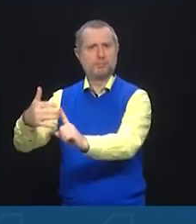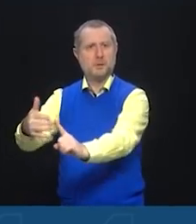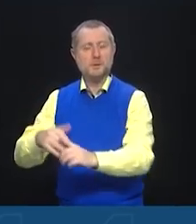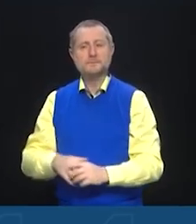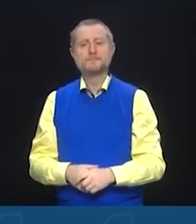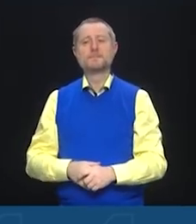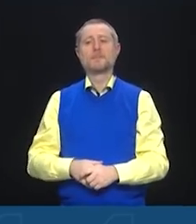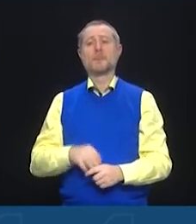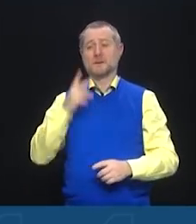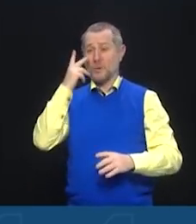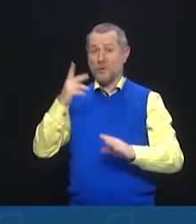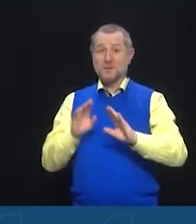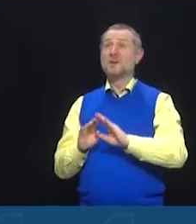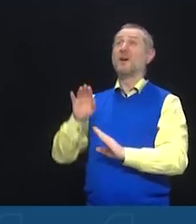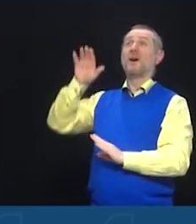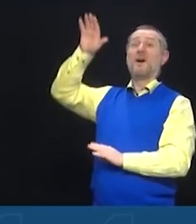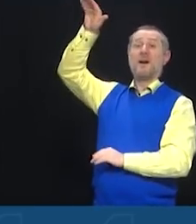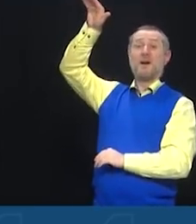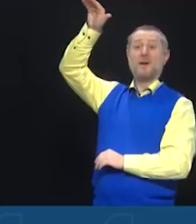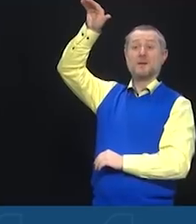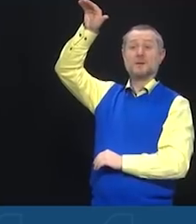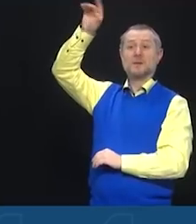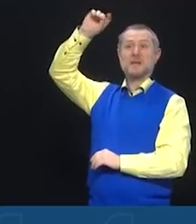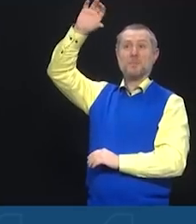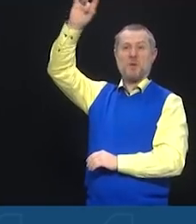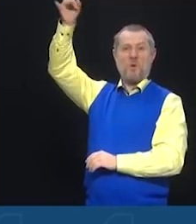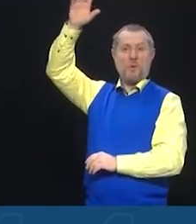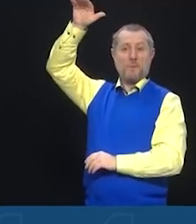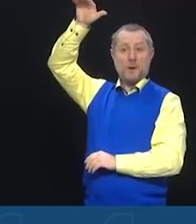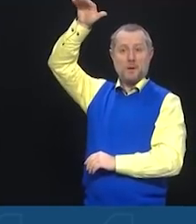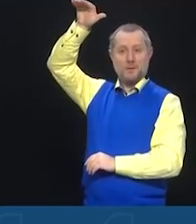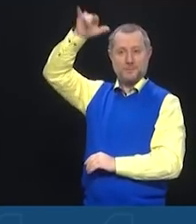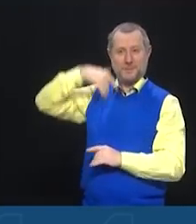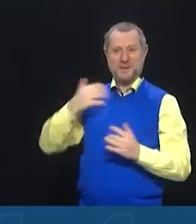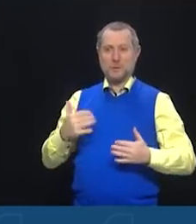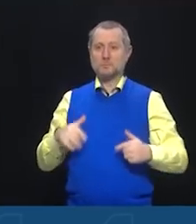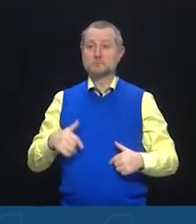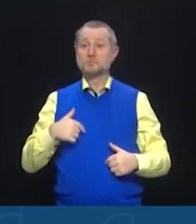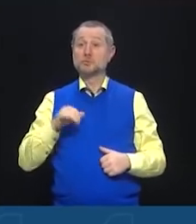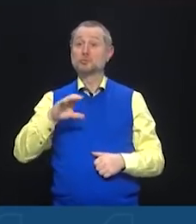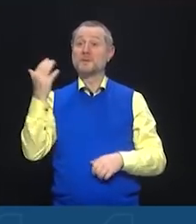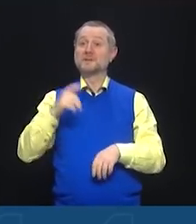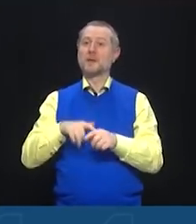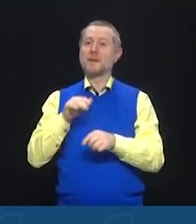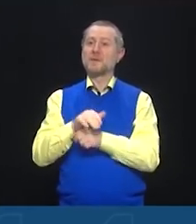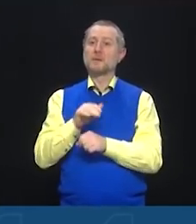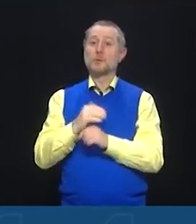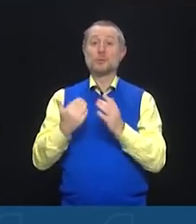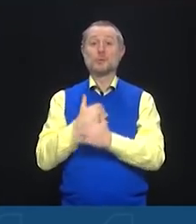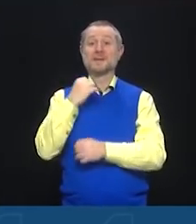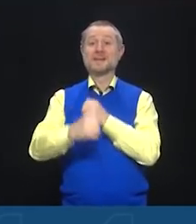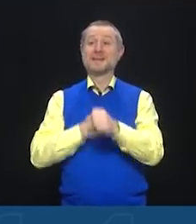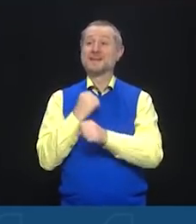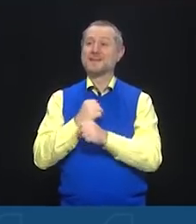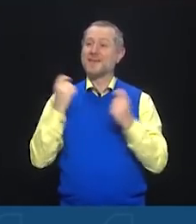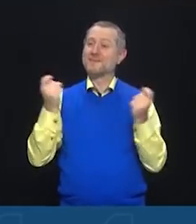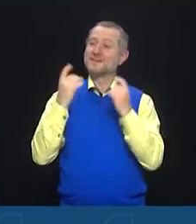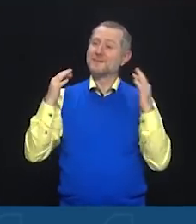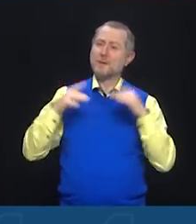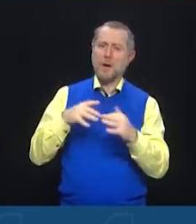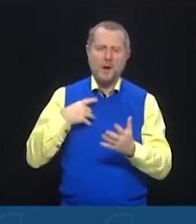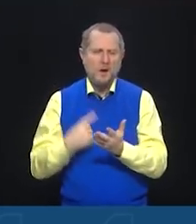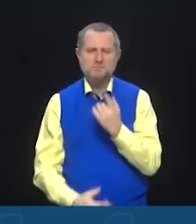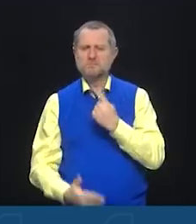days. The latter part of December, we were in this very room on Christmas Eve. We were here New Year's Eve talking about what was happening with